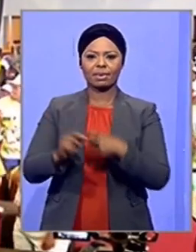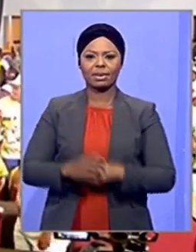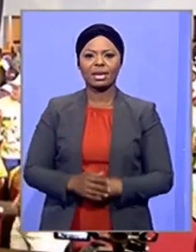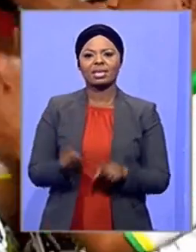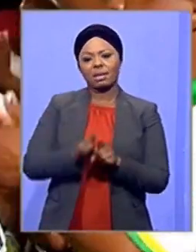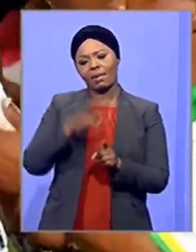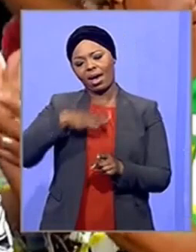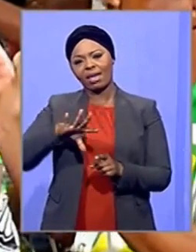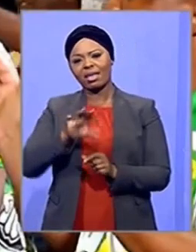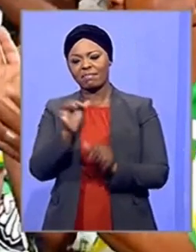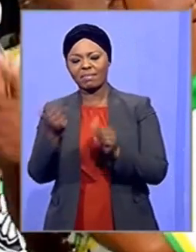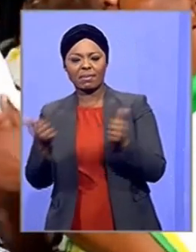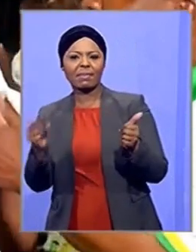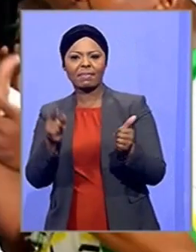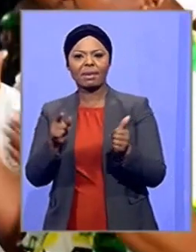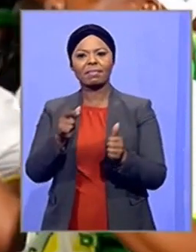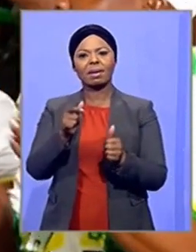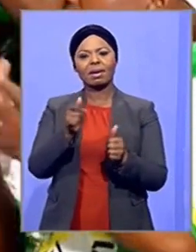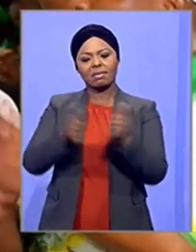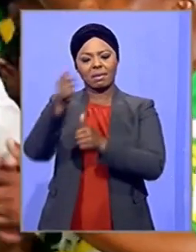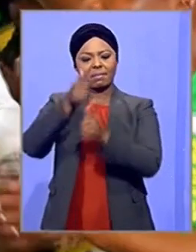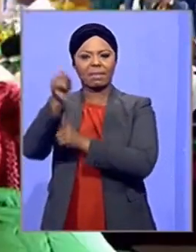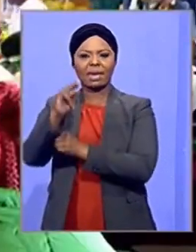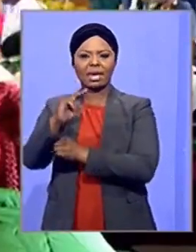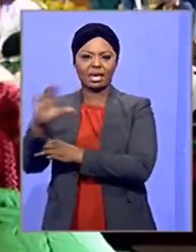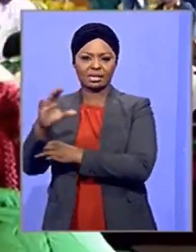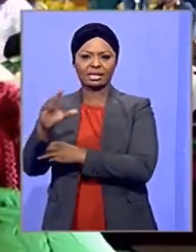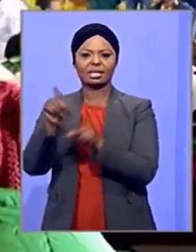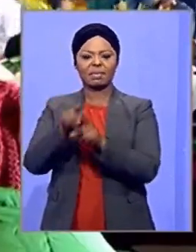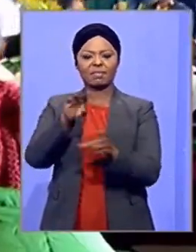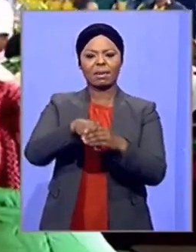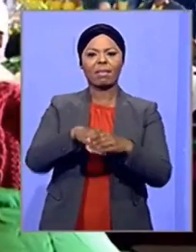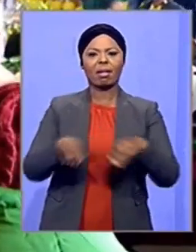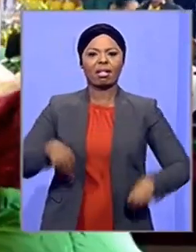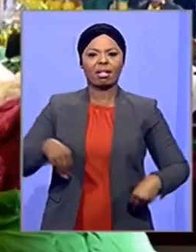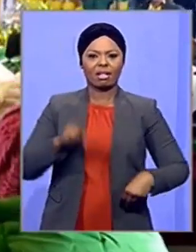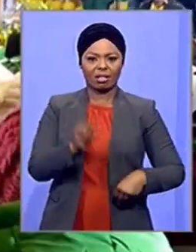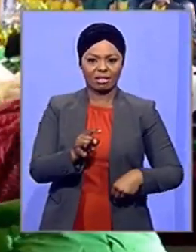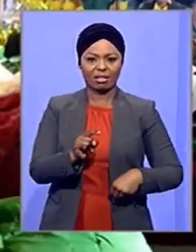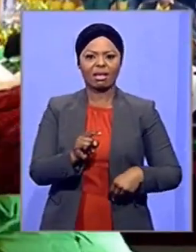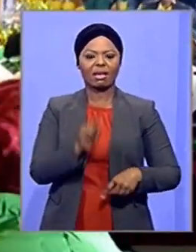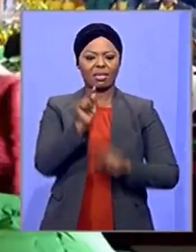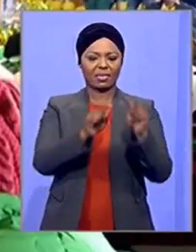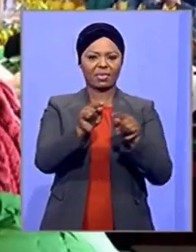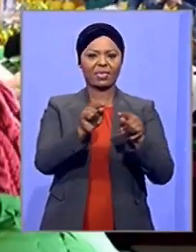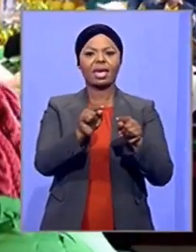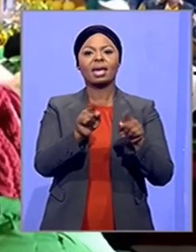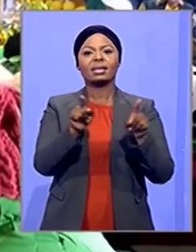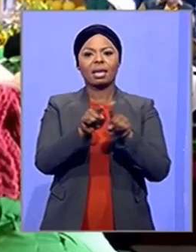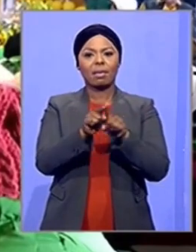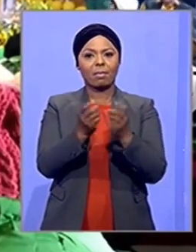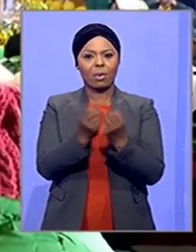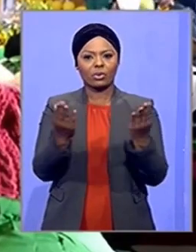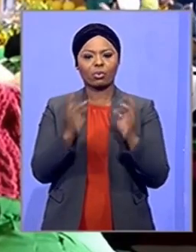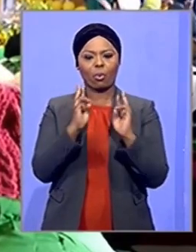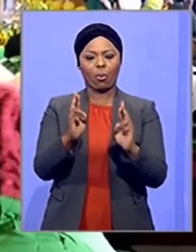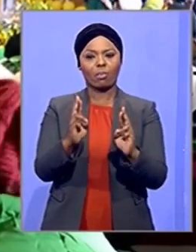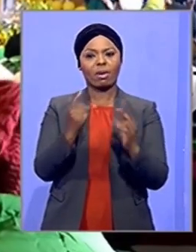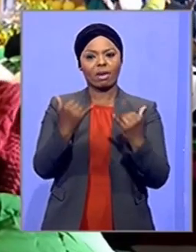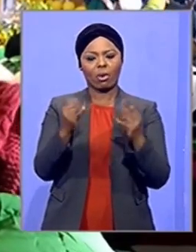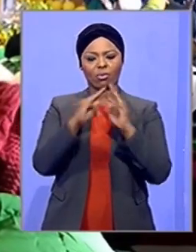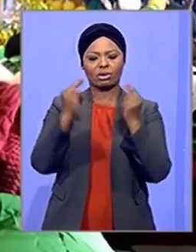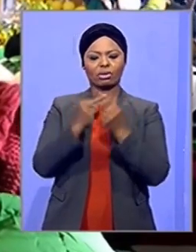ba ANC ba ba santseng ba lebano ke ditatofatso tse di masisi tsa bosenyi ke bangwe ba opaneng ba tshepa gore khonferense ya